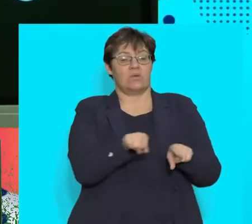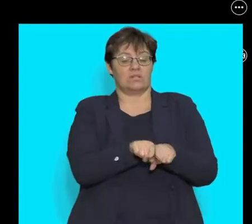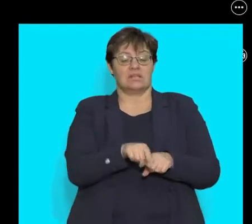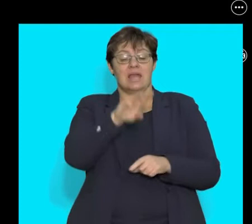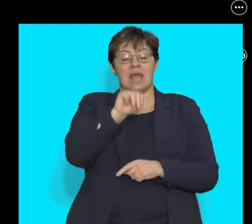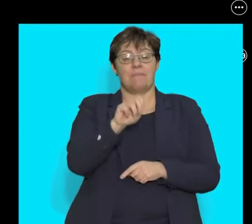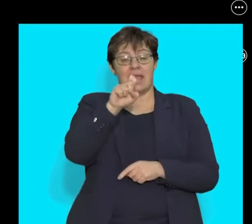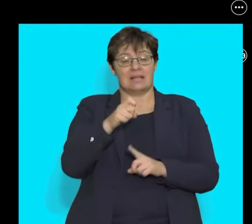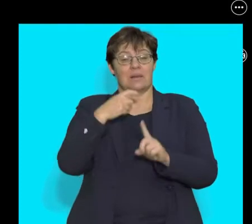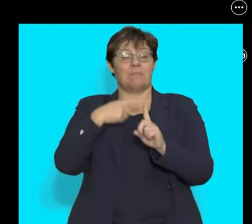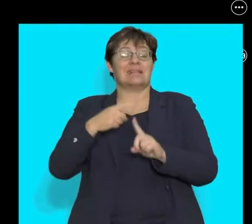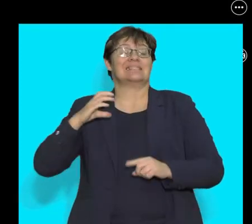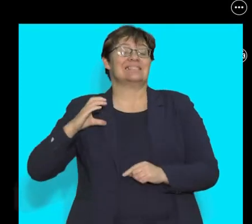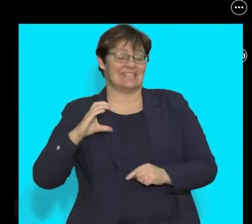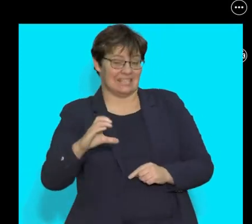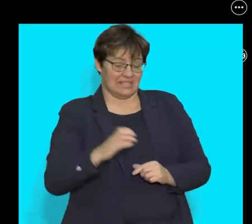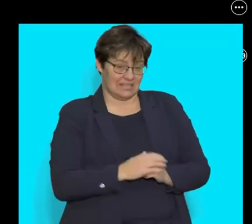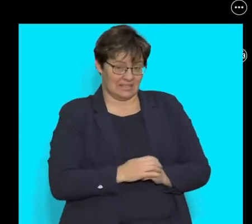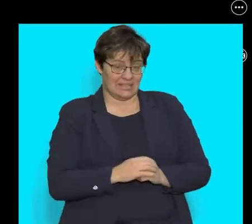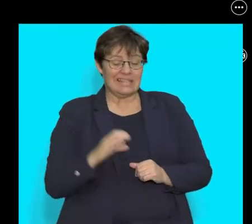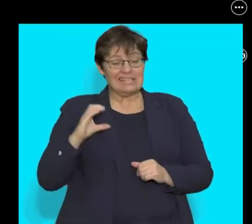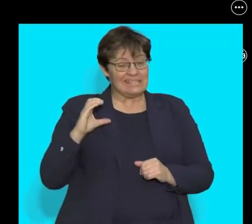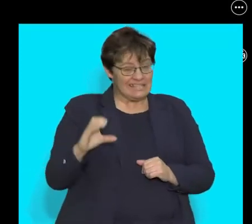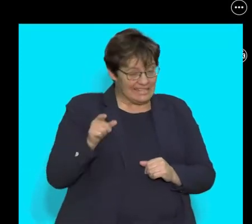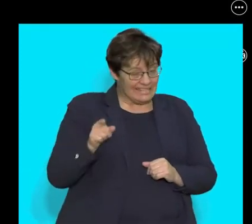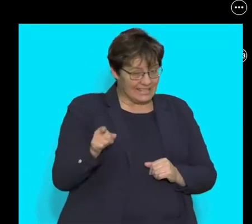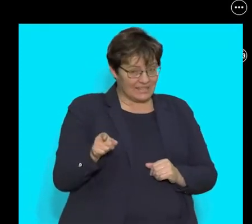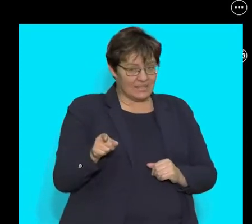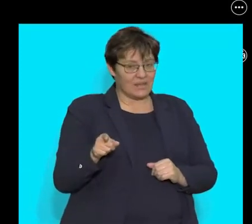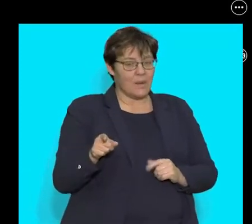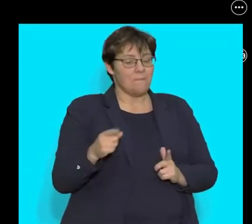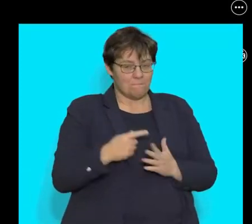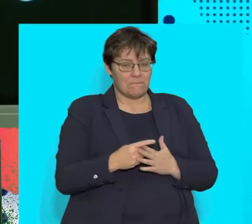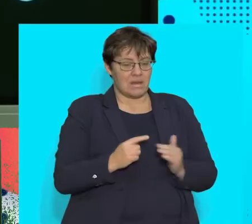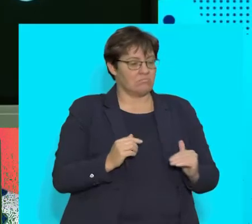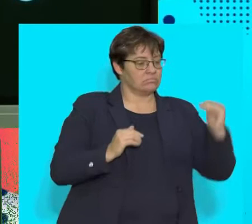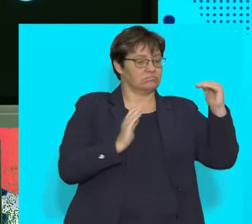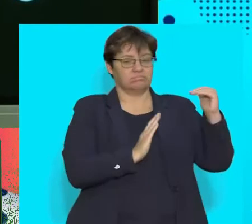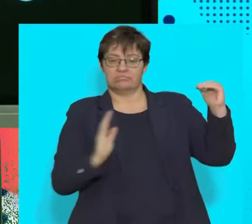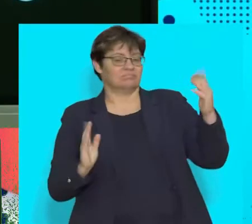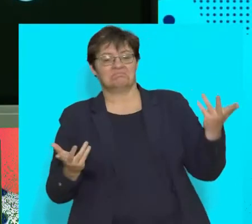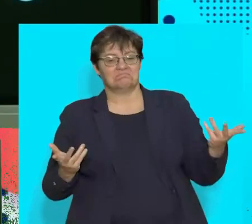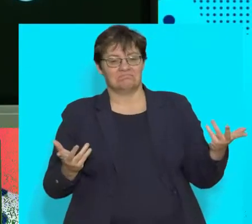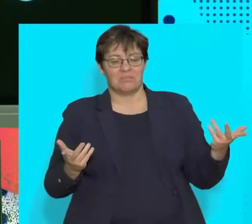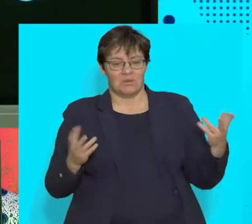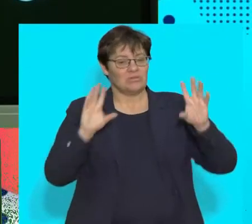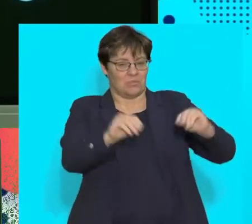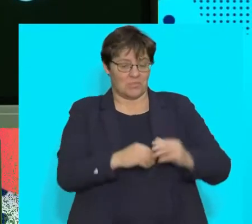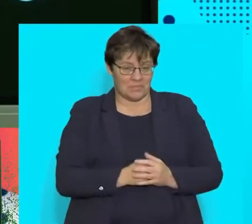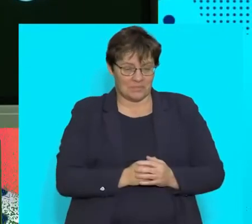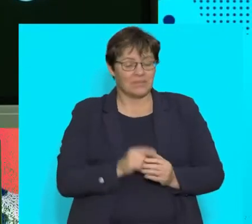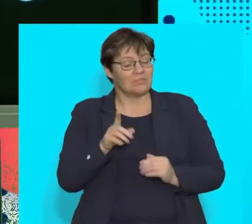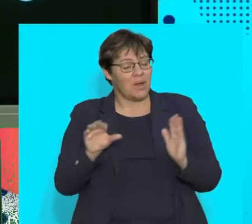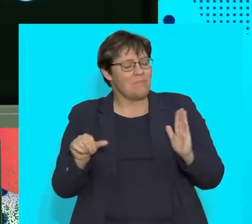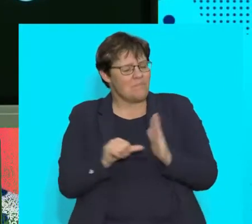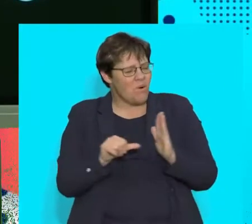equals mx plus c, and the c factor stops it being totally proportional. So that's